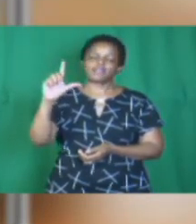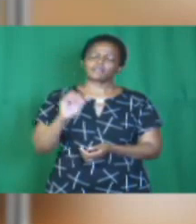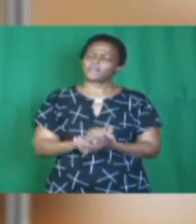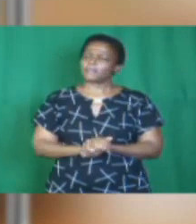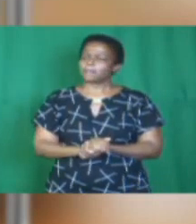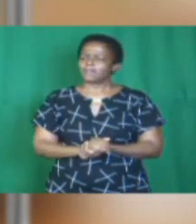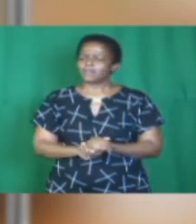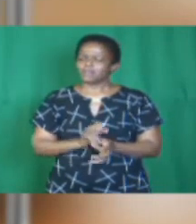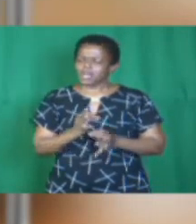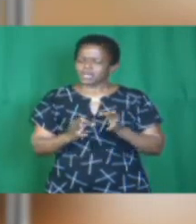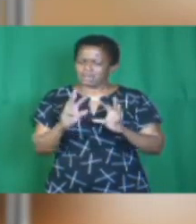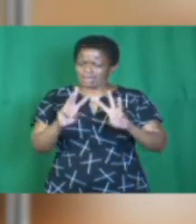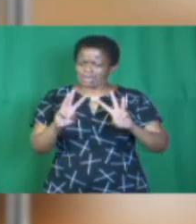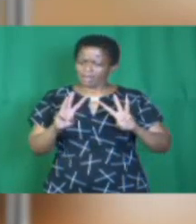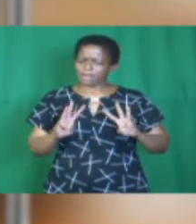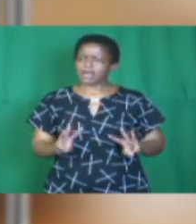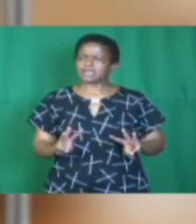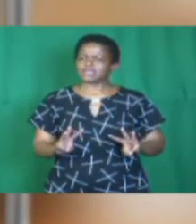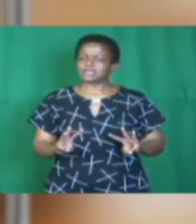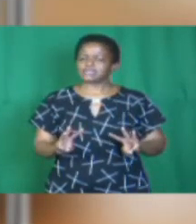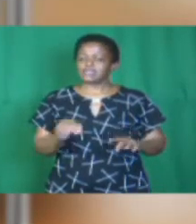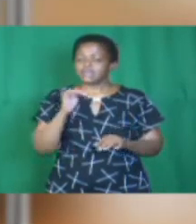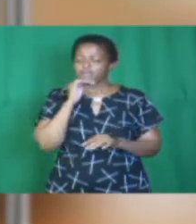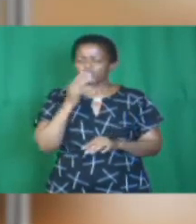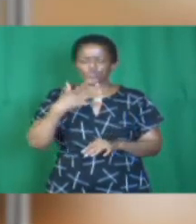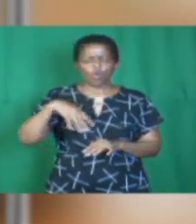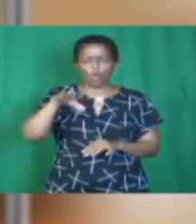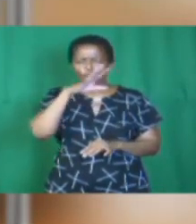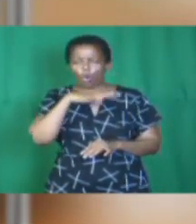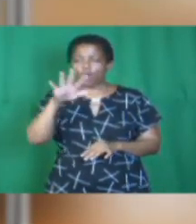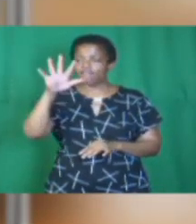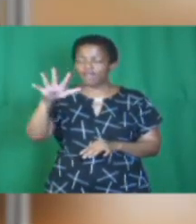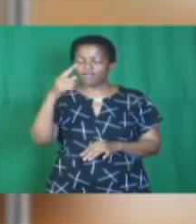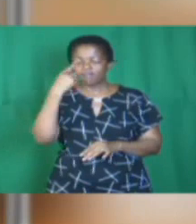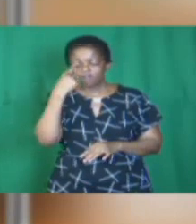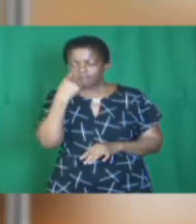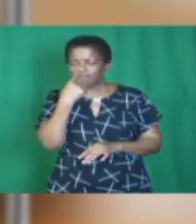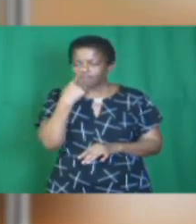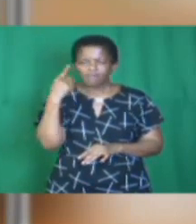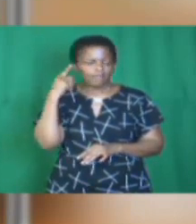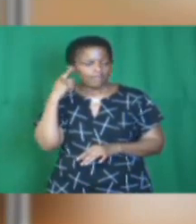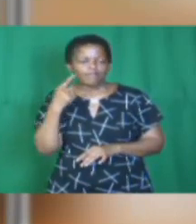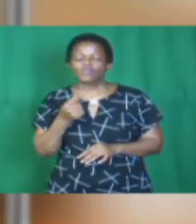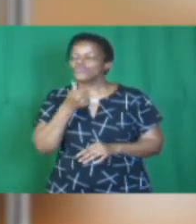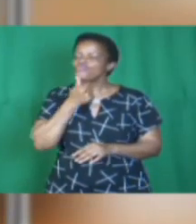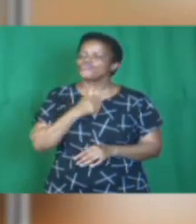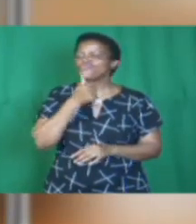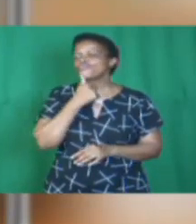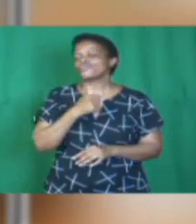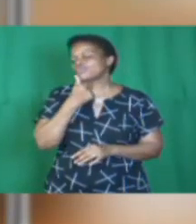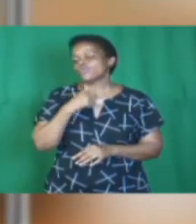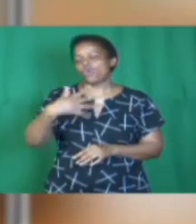a place, all the senses should be taken into consideration. What you write should appeal to all the